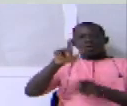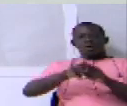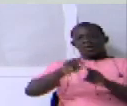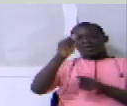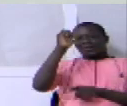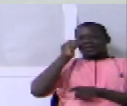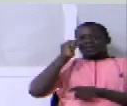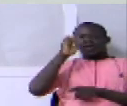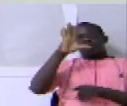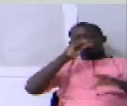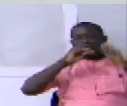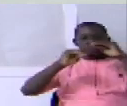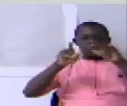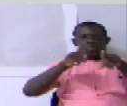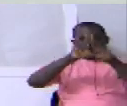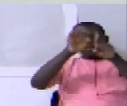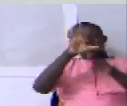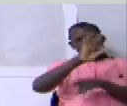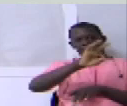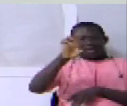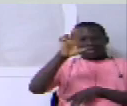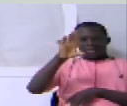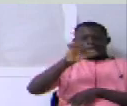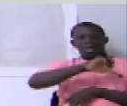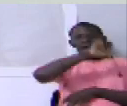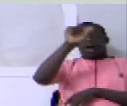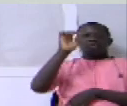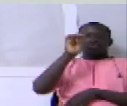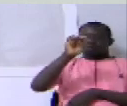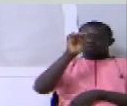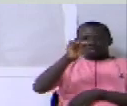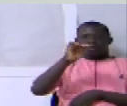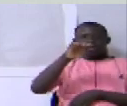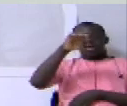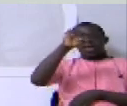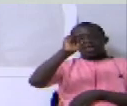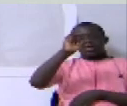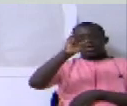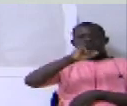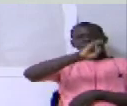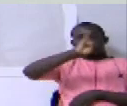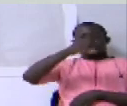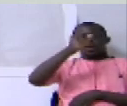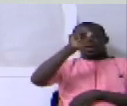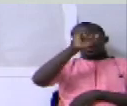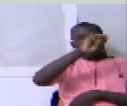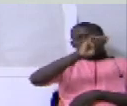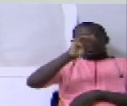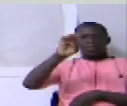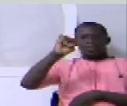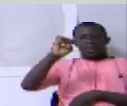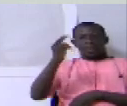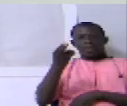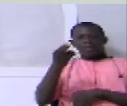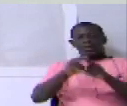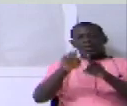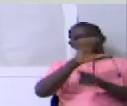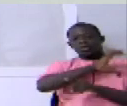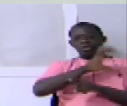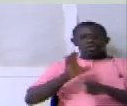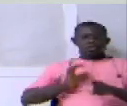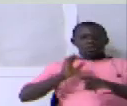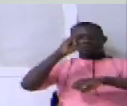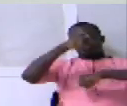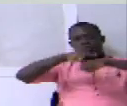kijankunu. And he called Ijame as chief torturer. And by Ijame kumandi tola ko